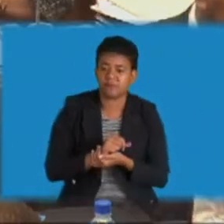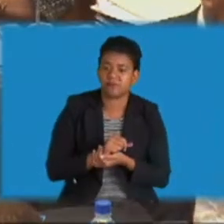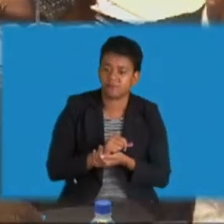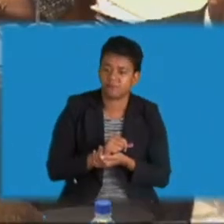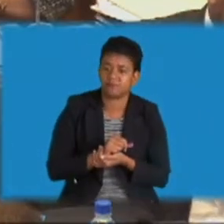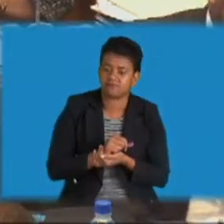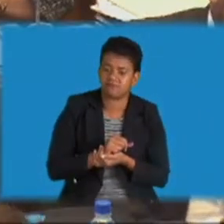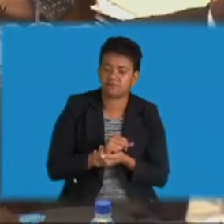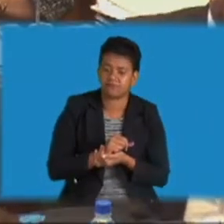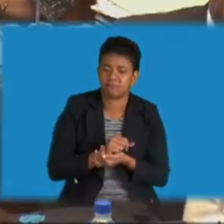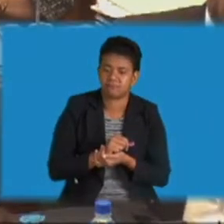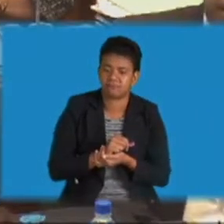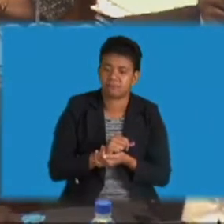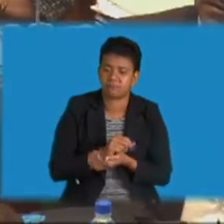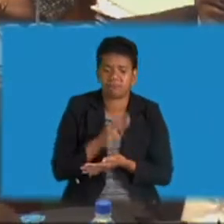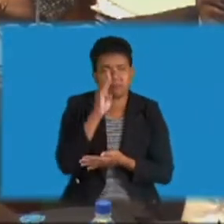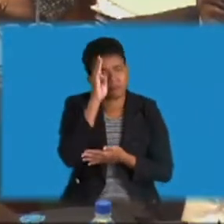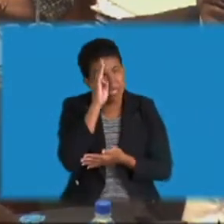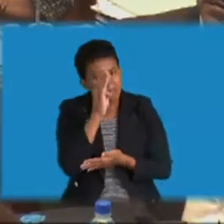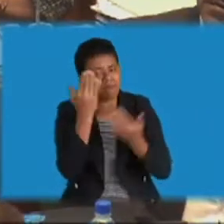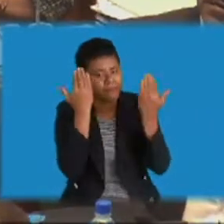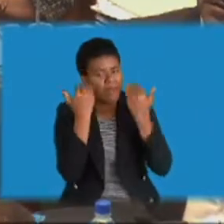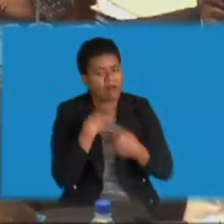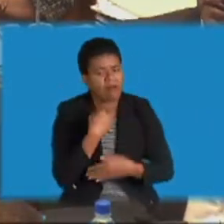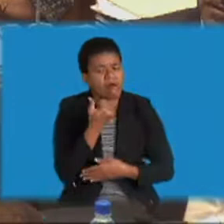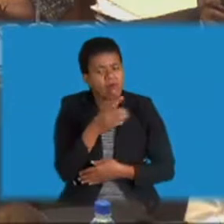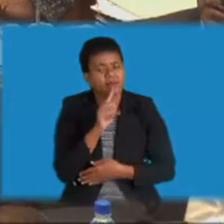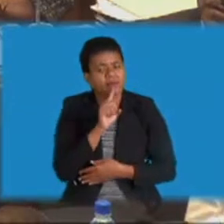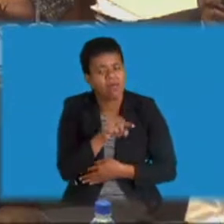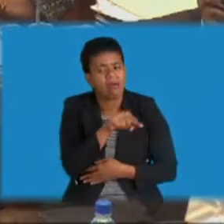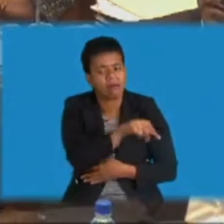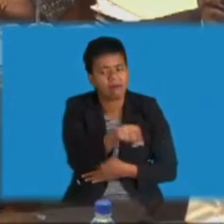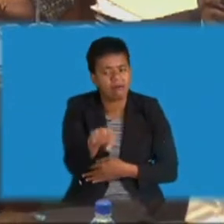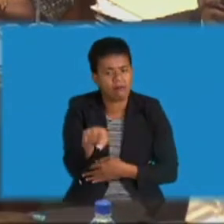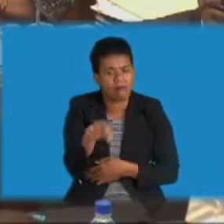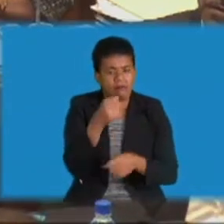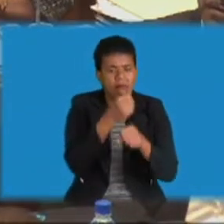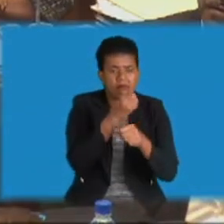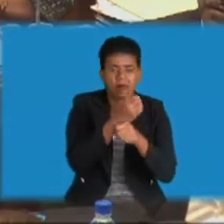Madam Speaker, I already mentioned the companies that's already being assisted by